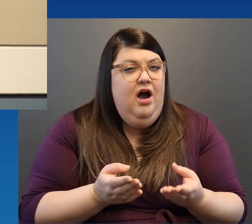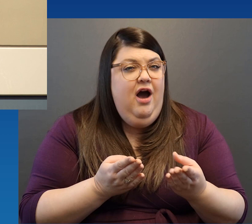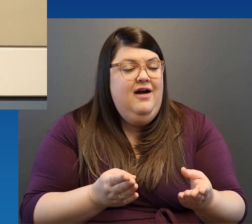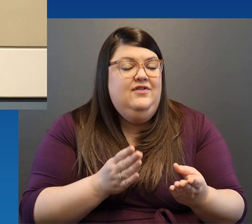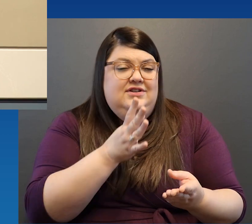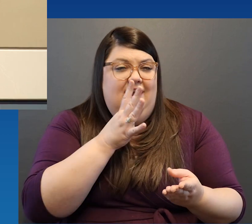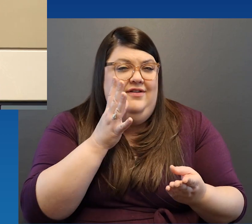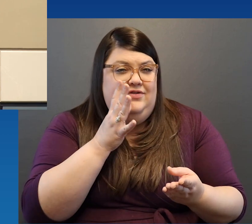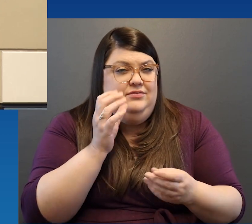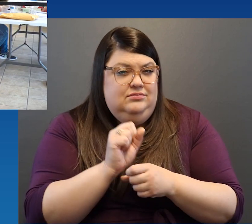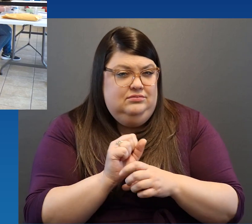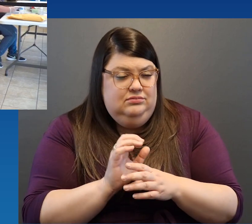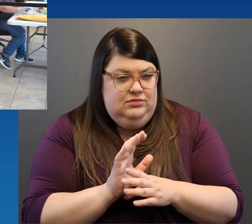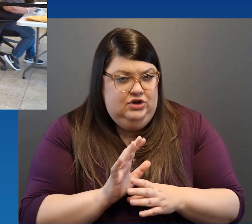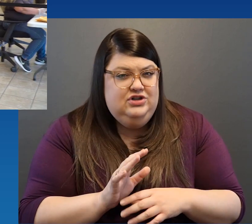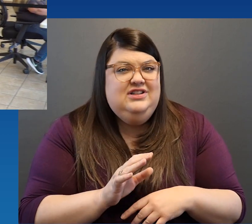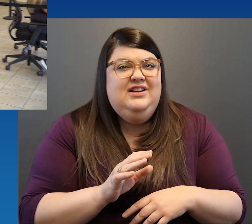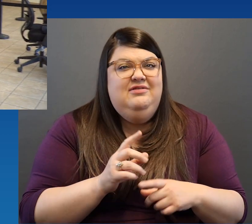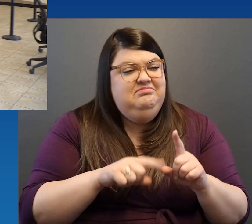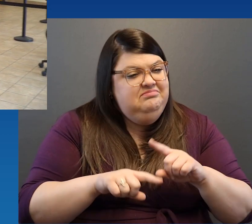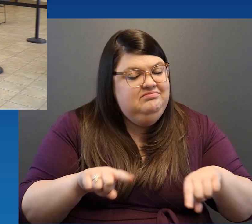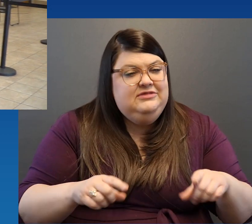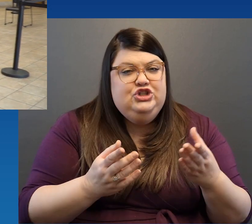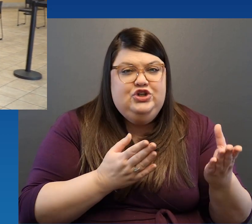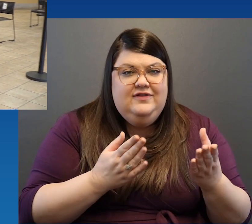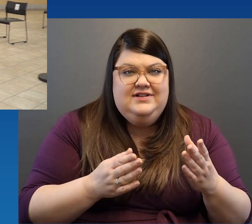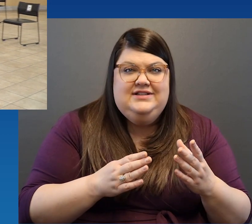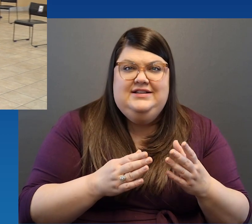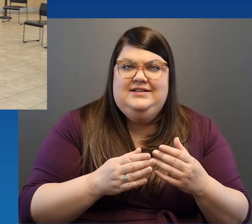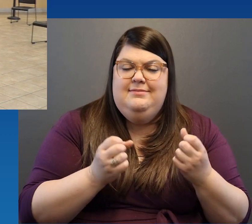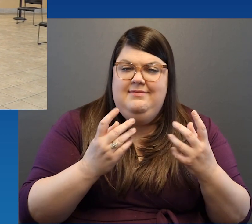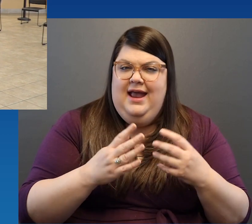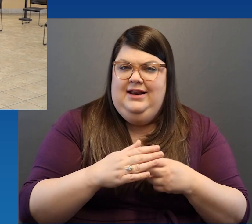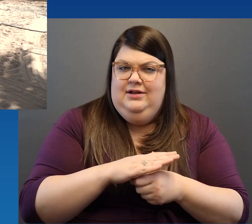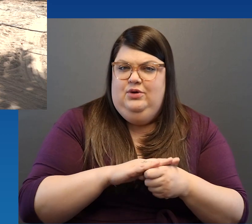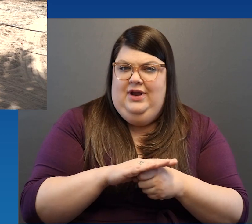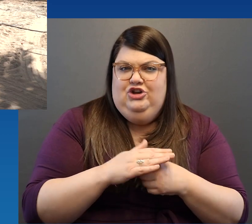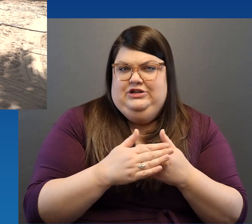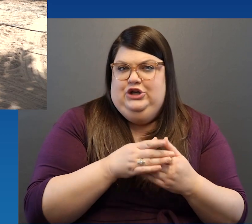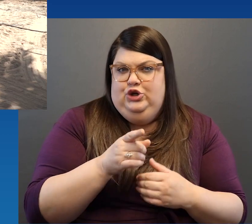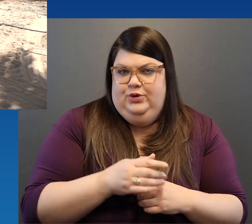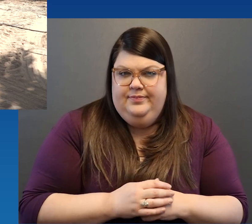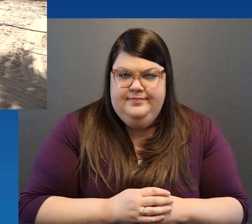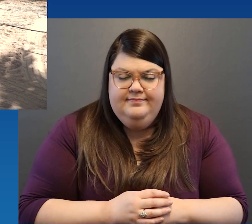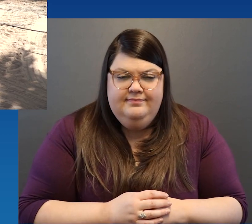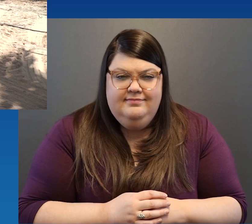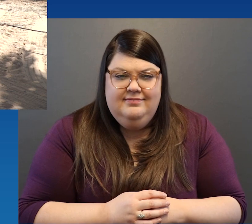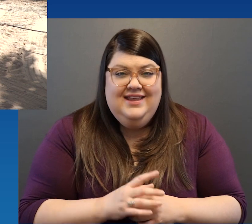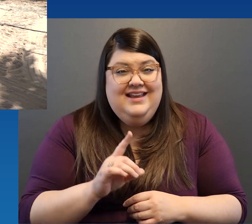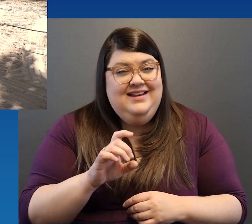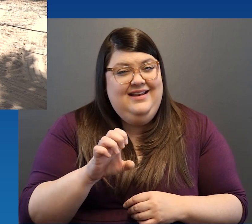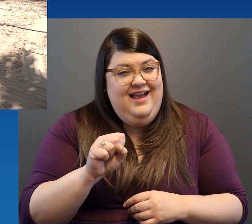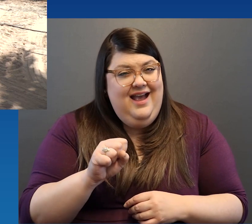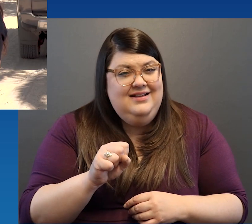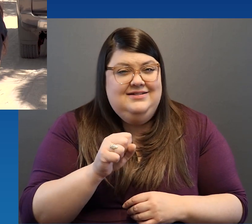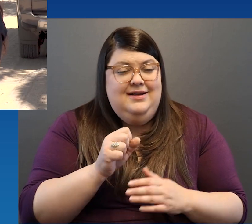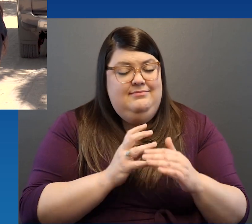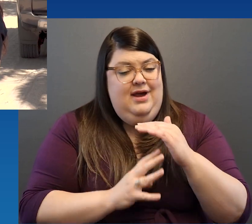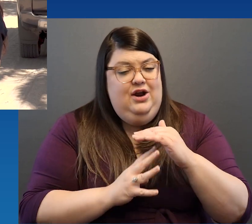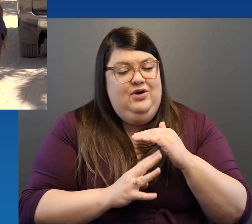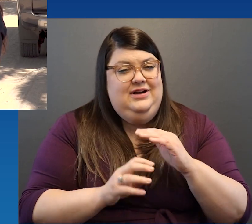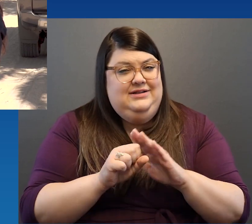workers a variety of additional services at several locations near you. The DES Migrant Seasonal Farm Workers